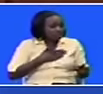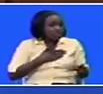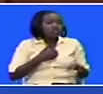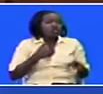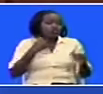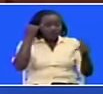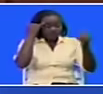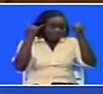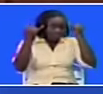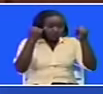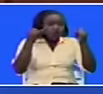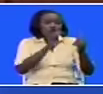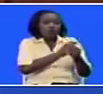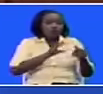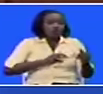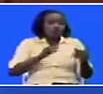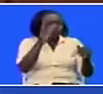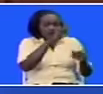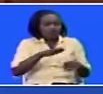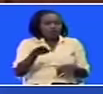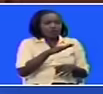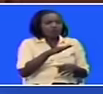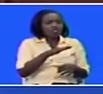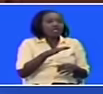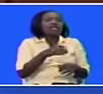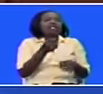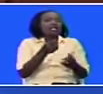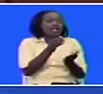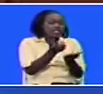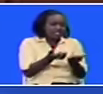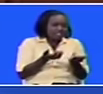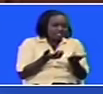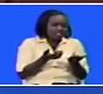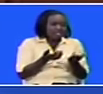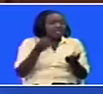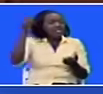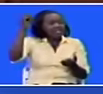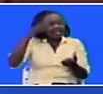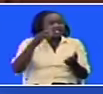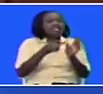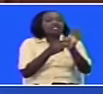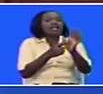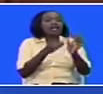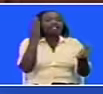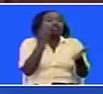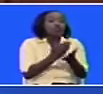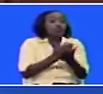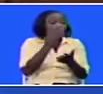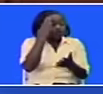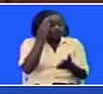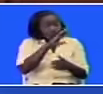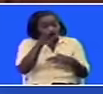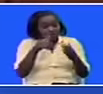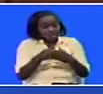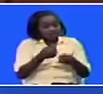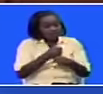issue to a committee of parliament so that the myths are debunked, the lies are exposed, and the truth will only remain for us to make a